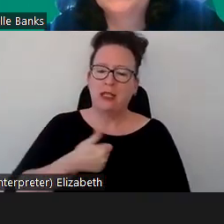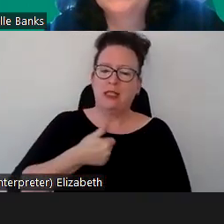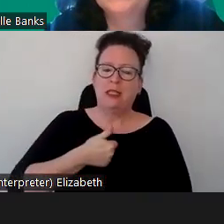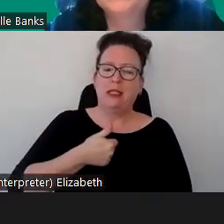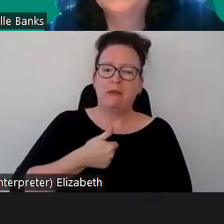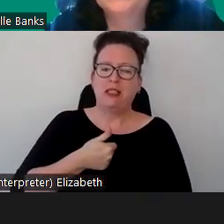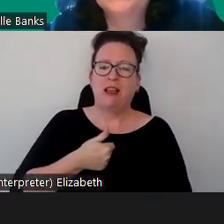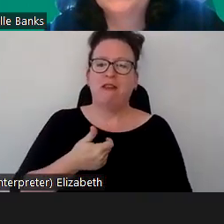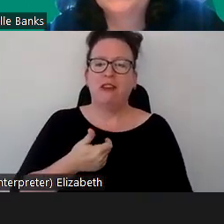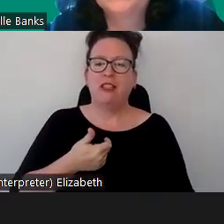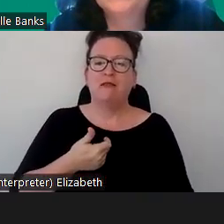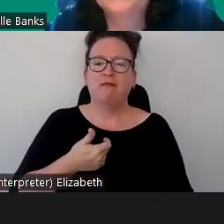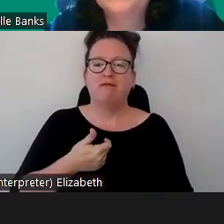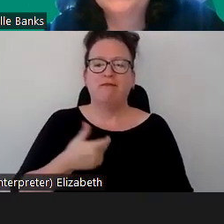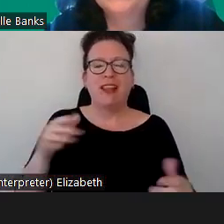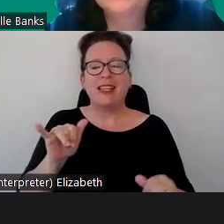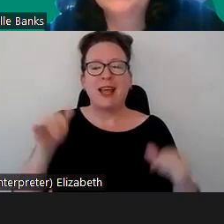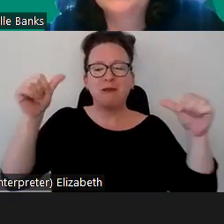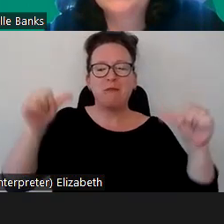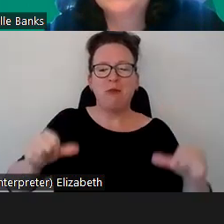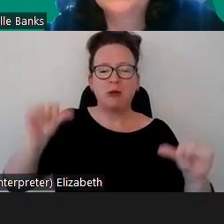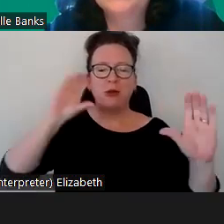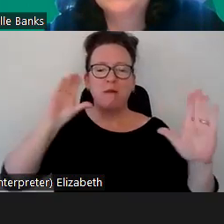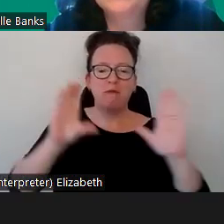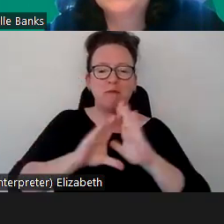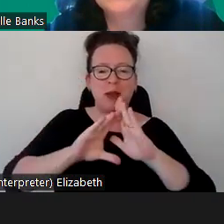I'm the picture boy